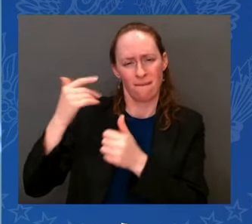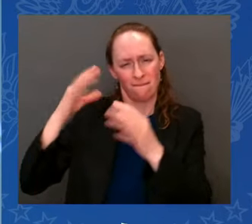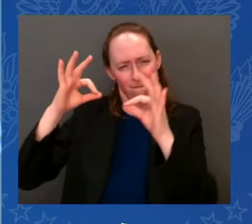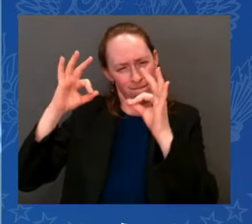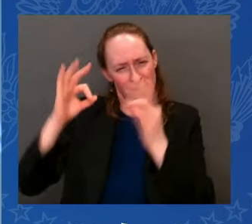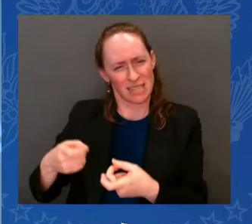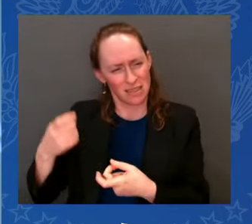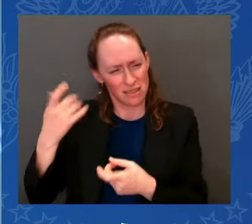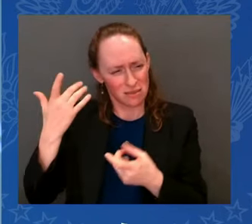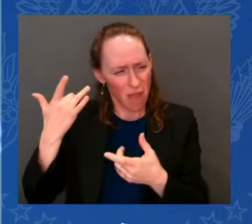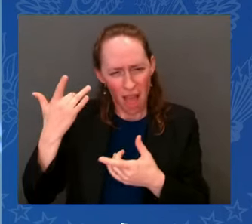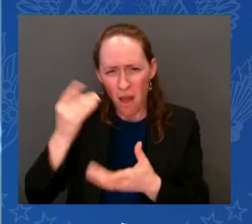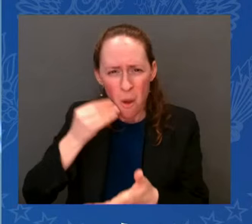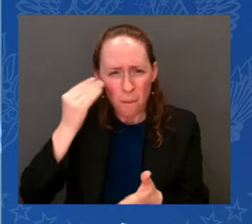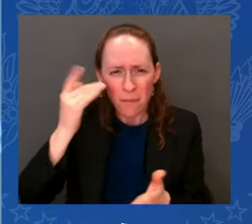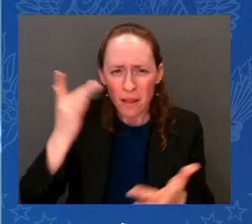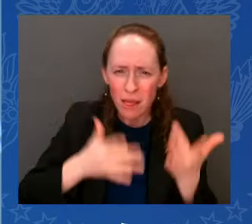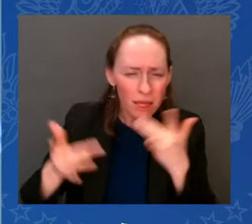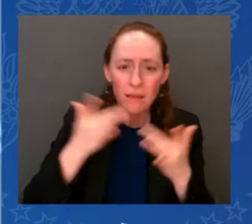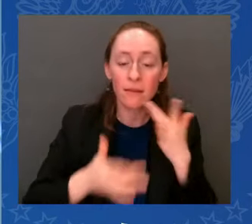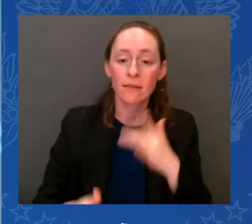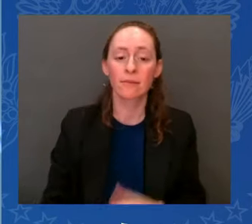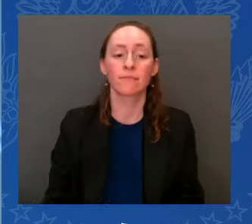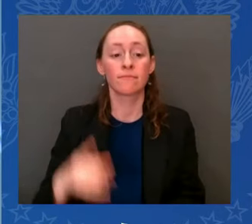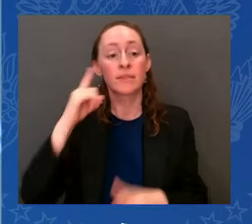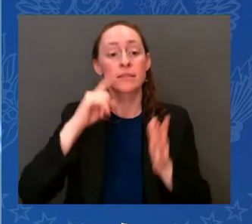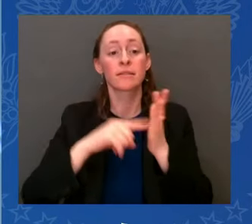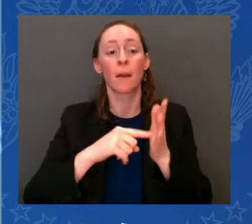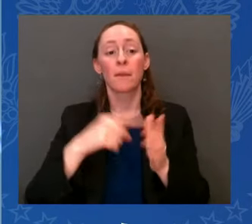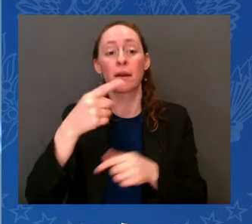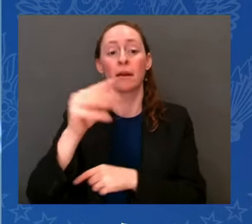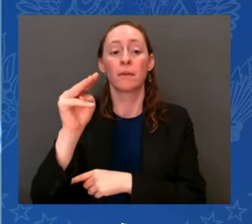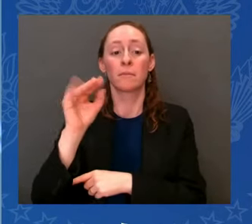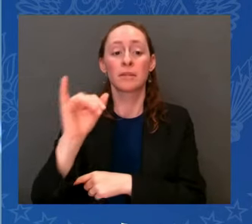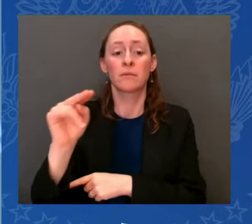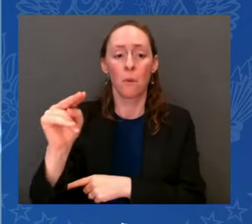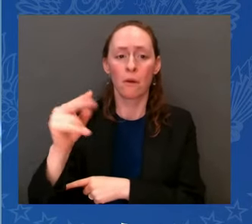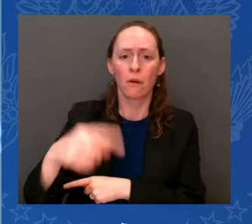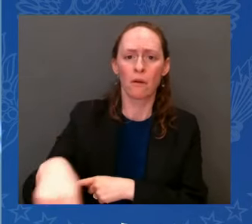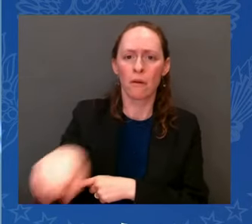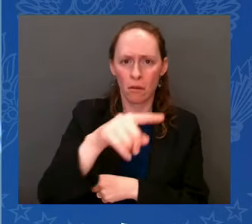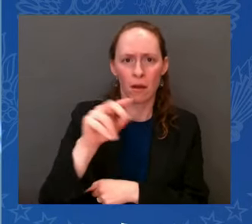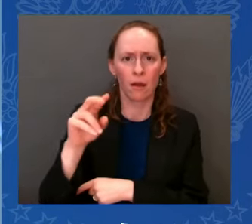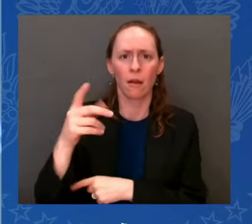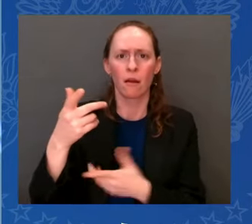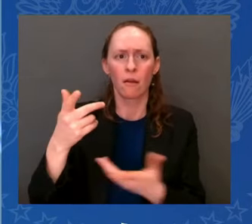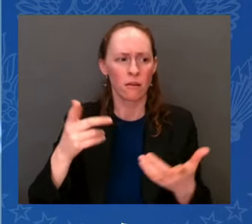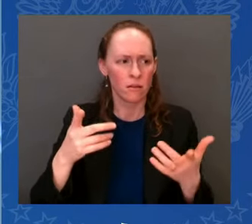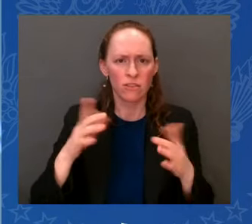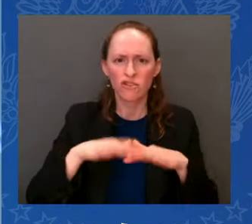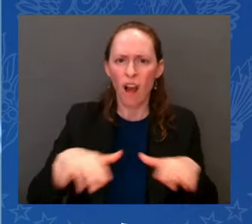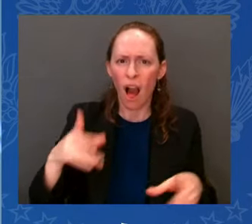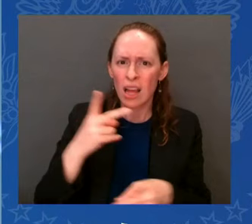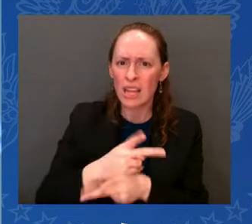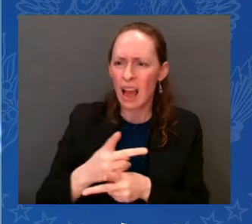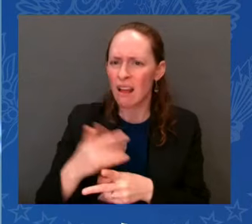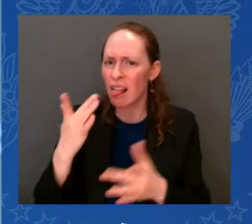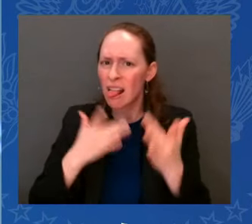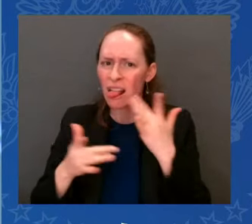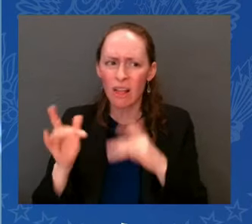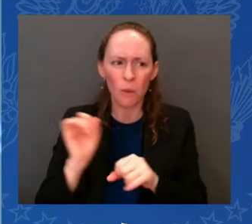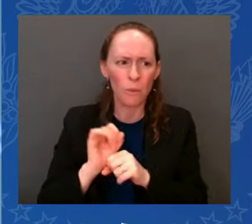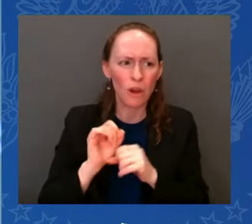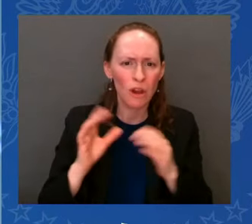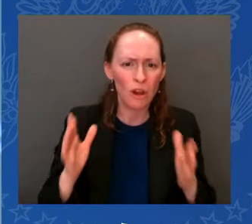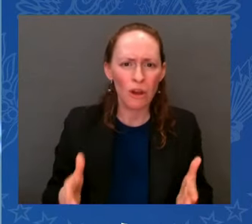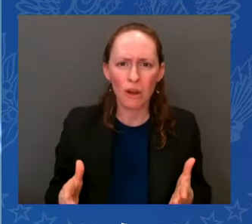Ramsey County, Minnesota, is addressing worker shortages in child care and health care by training residents to become nurses and licensed child care